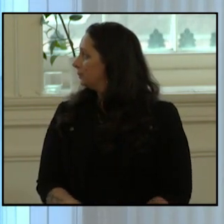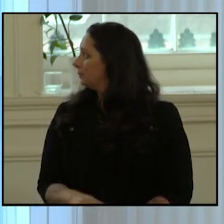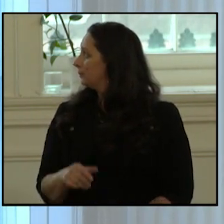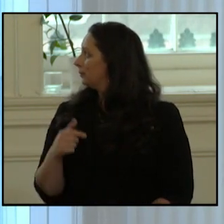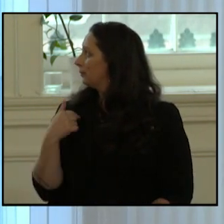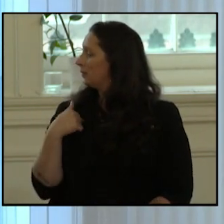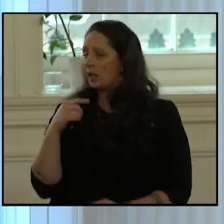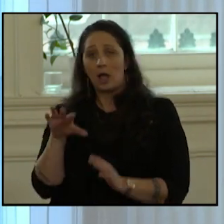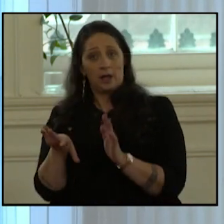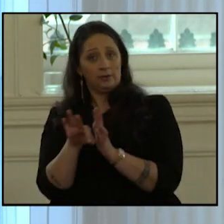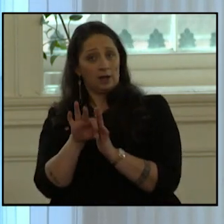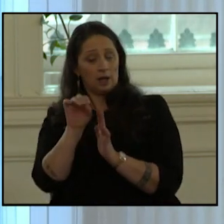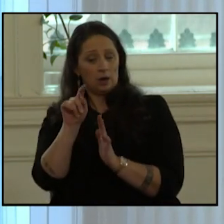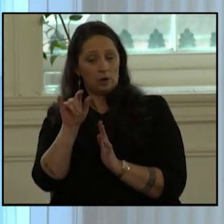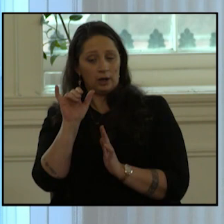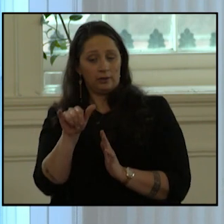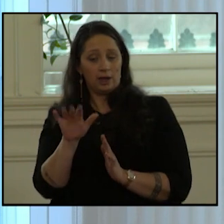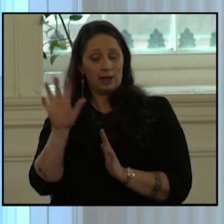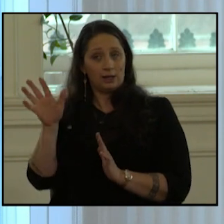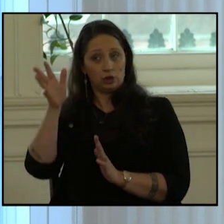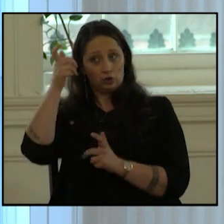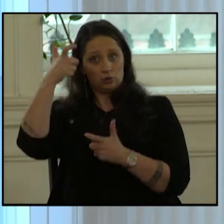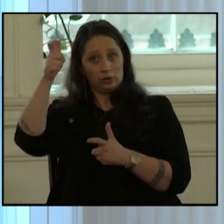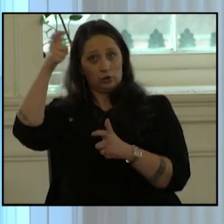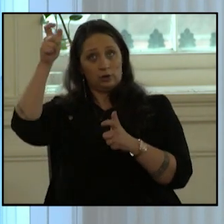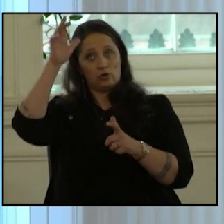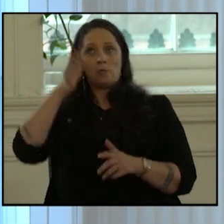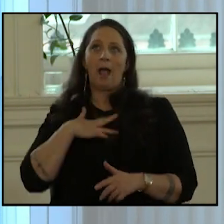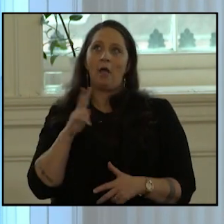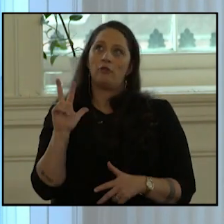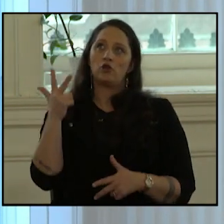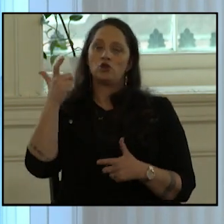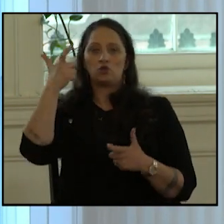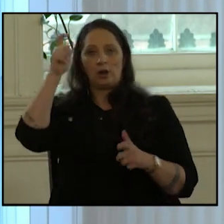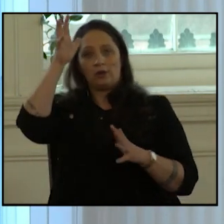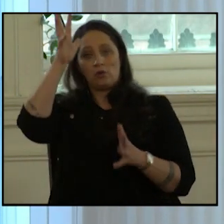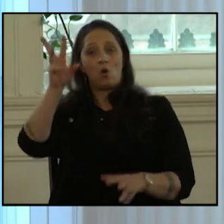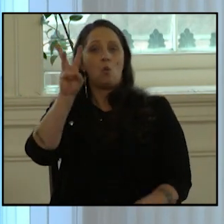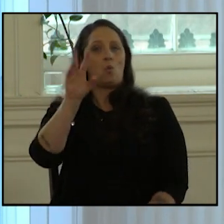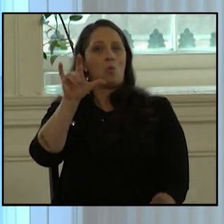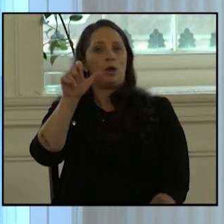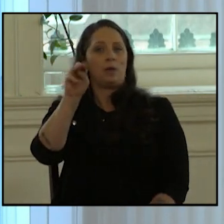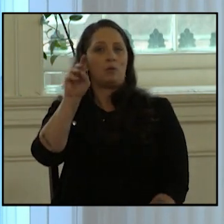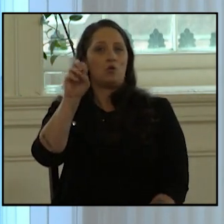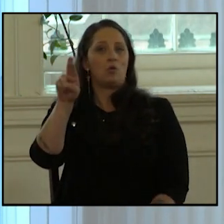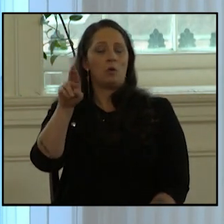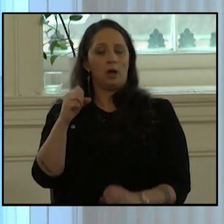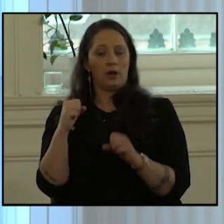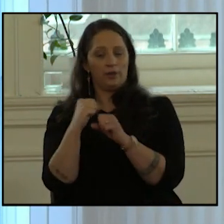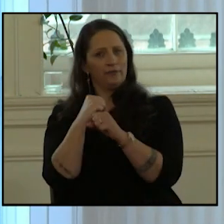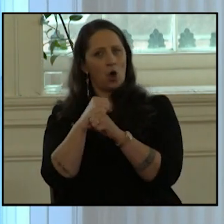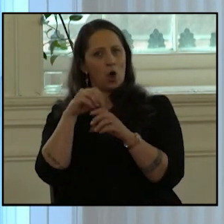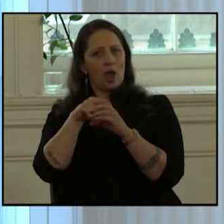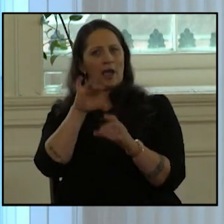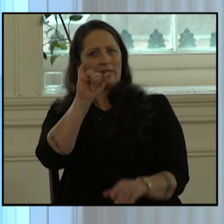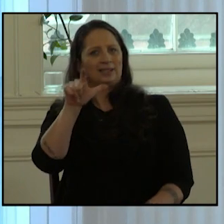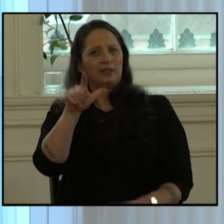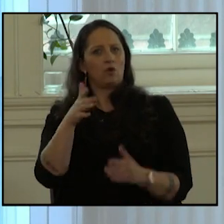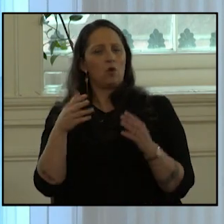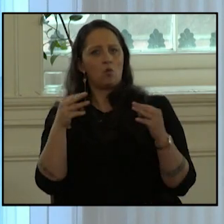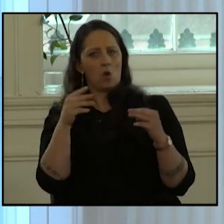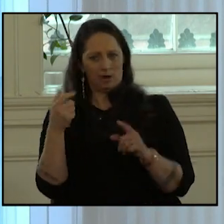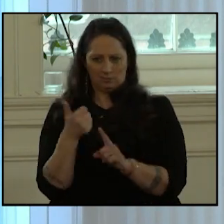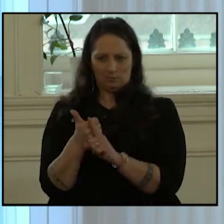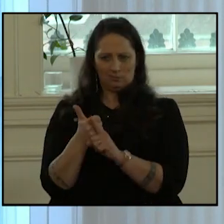I discovered that his great-grandfather, my third great-grandfather, William Cooper, fought in the Civil War. He was a naval